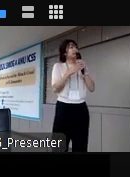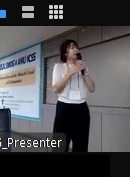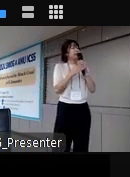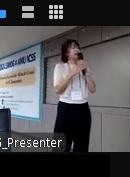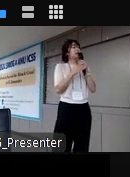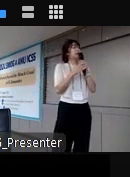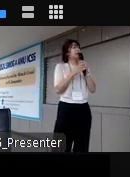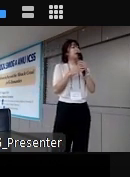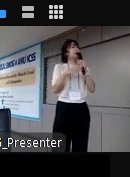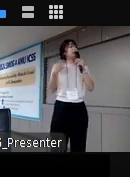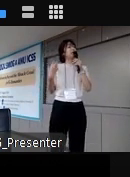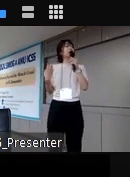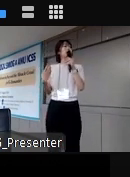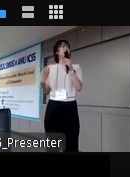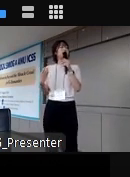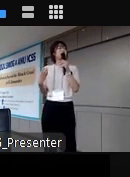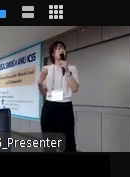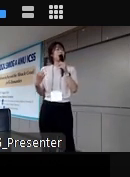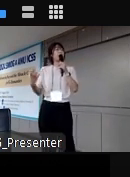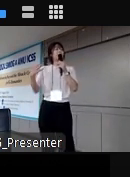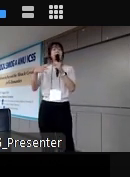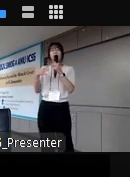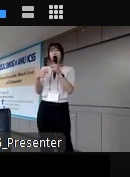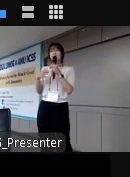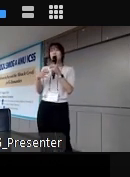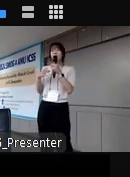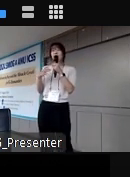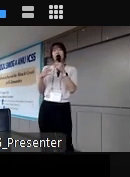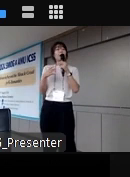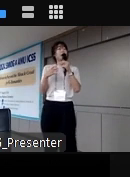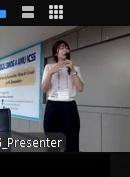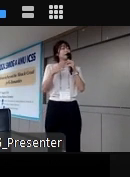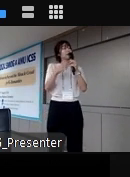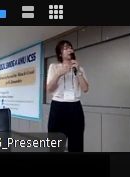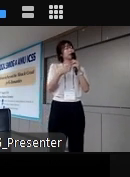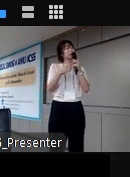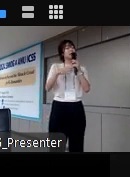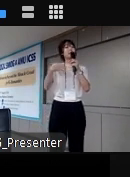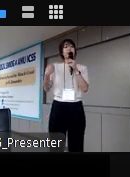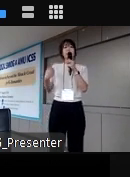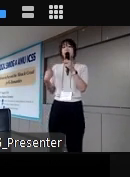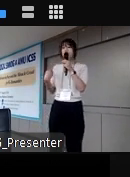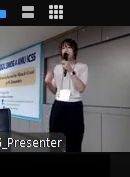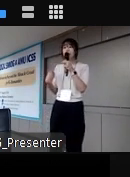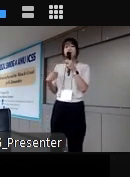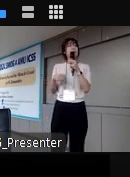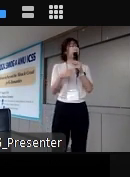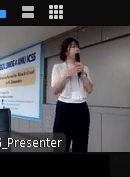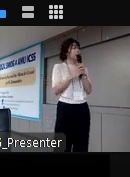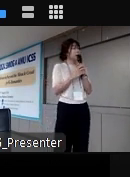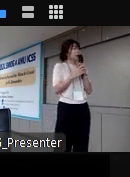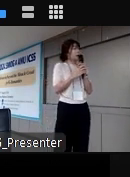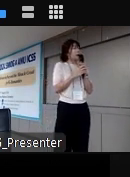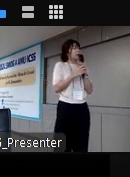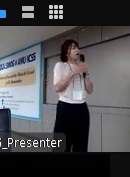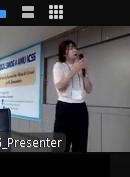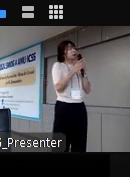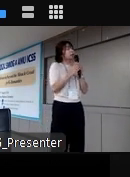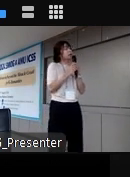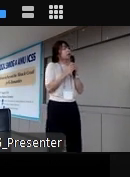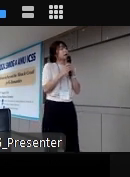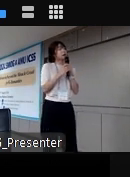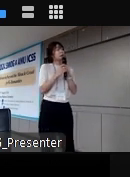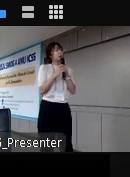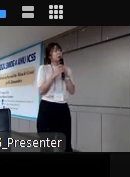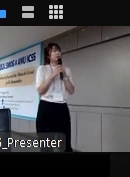Versus clitics, which are the elements that have been reduced, but they are crucially separate from verbs. The reason